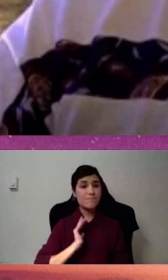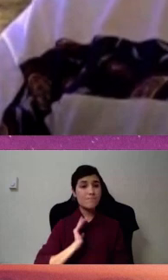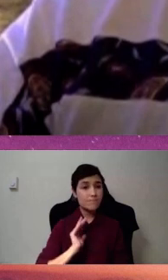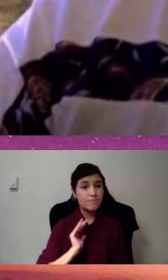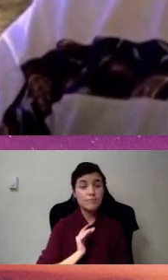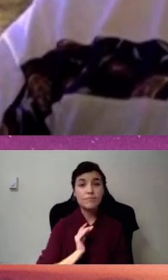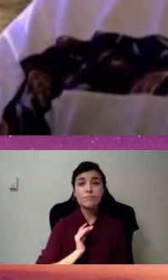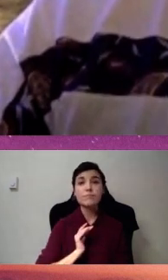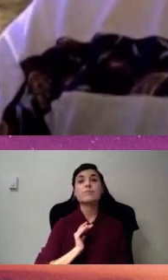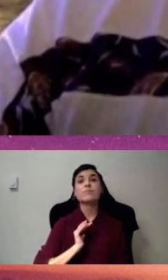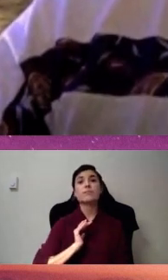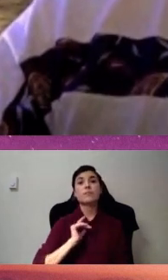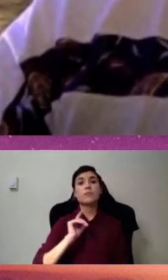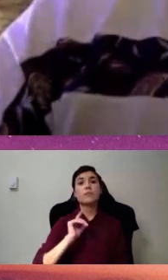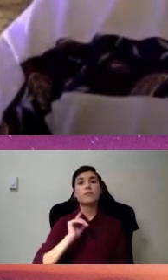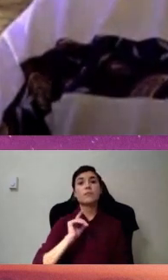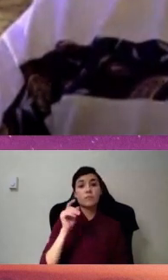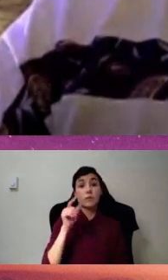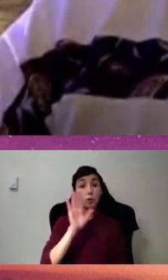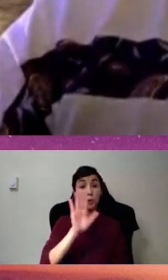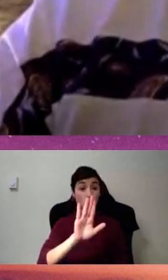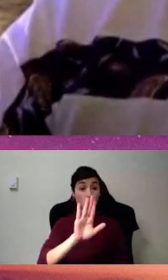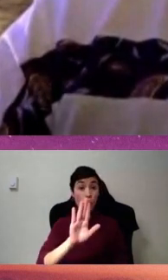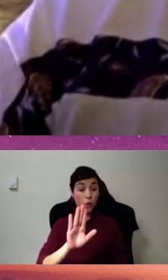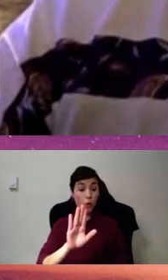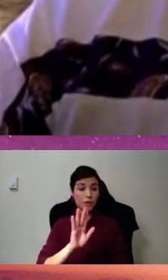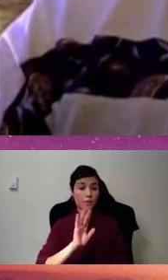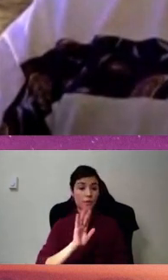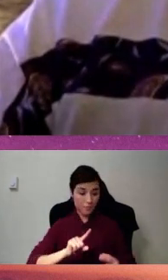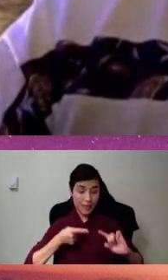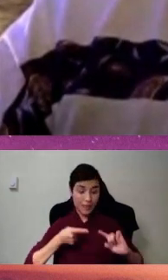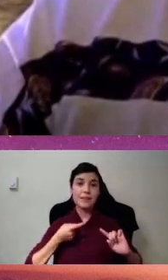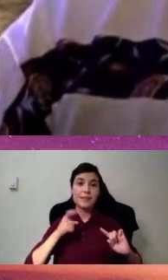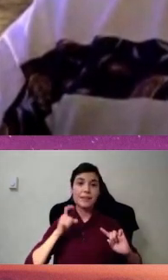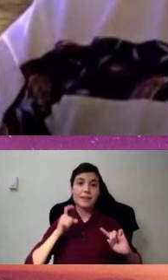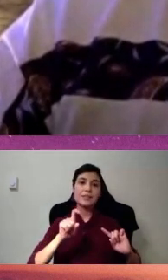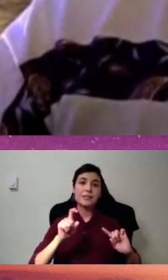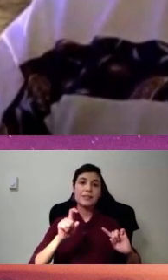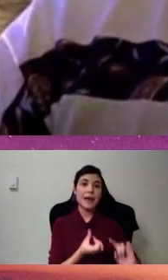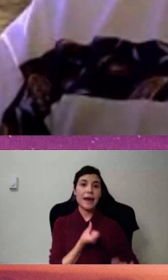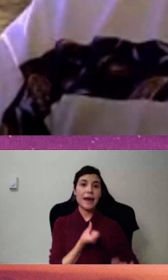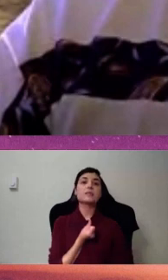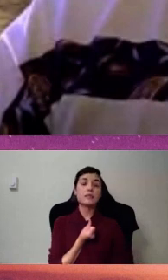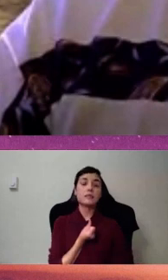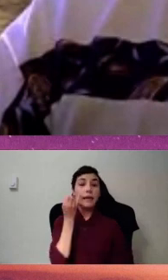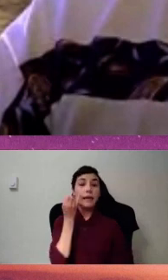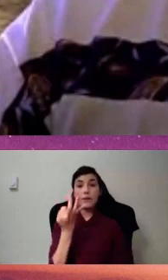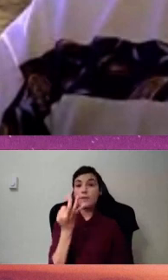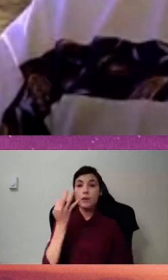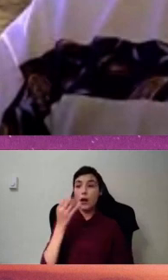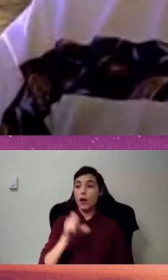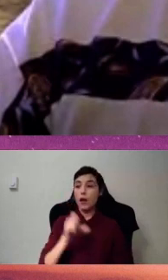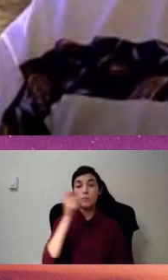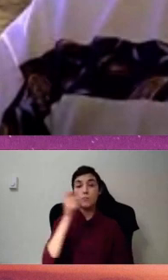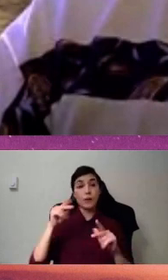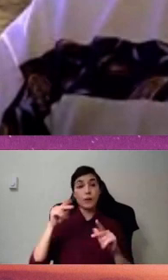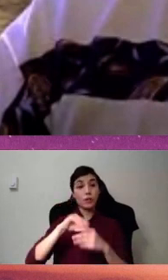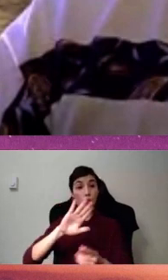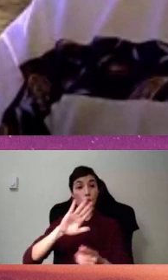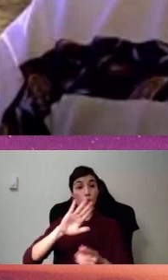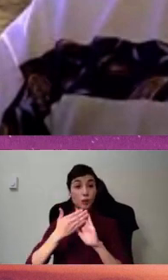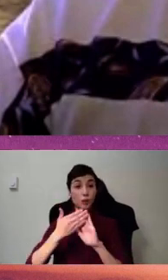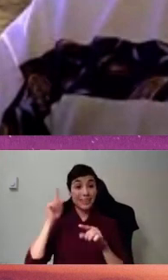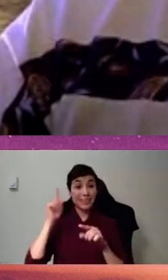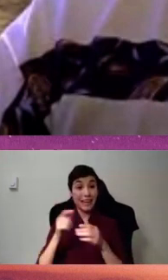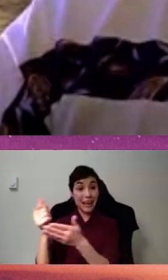be held, and if it's not being held by those around you in your community, that is not your community. That is not your